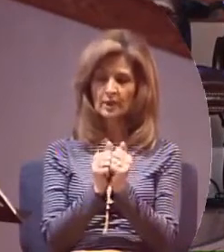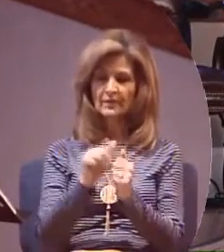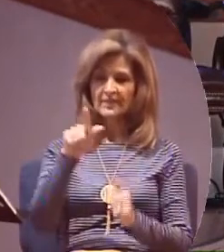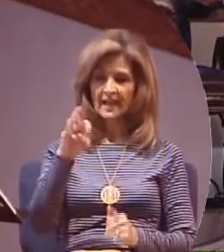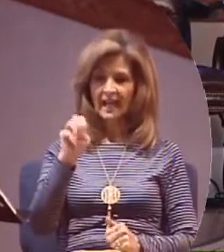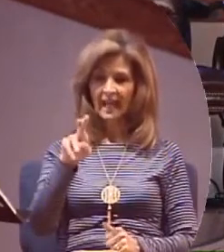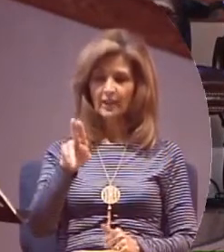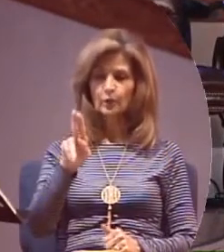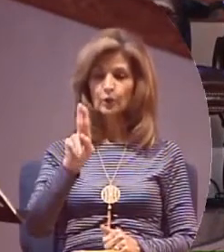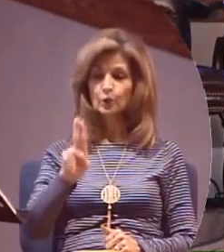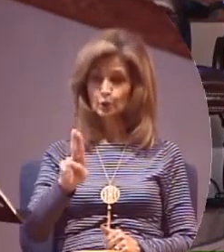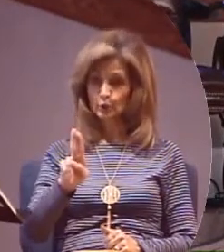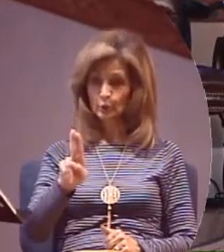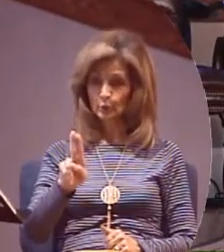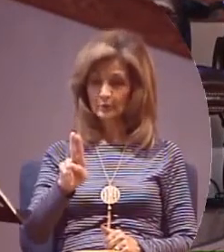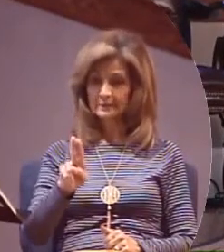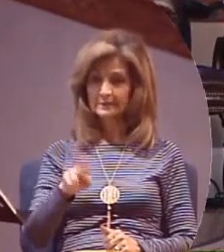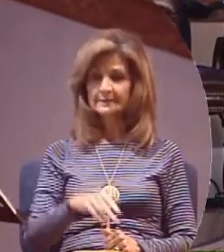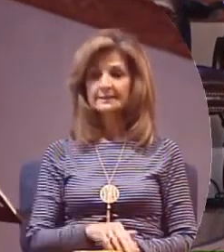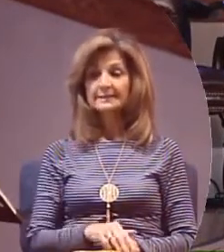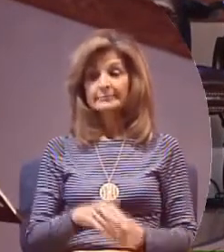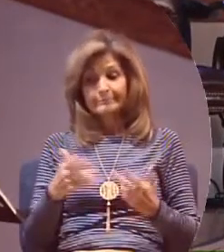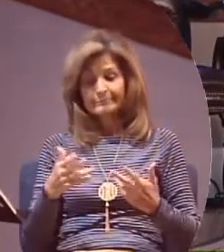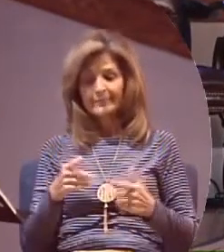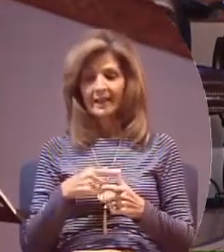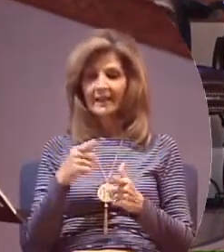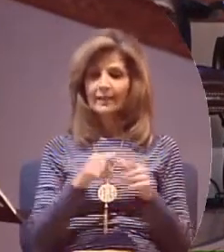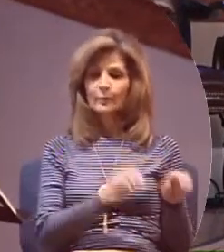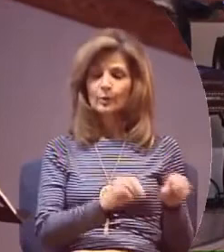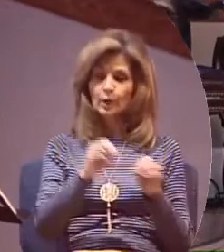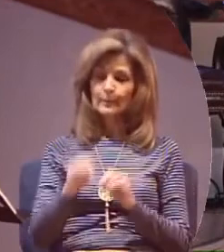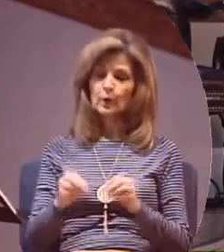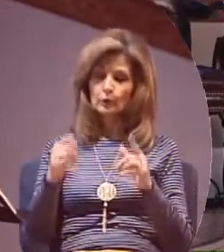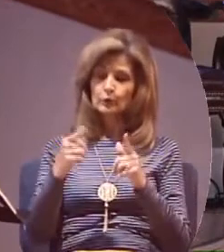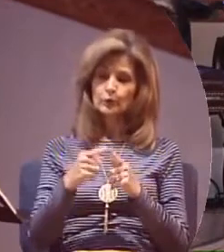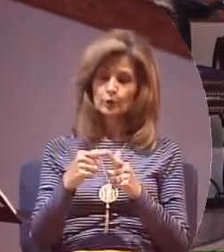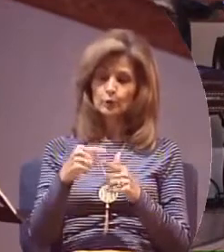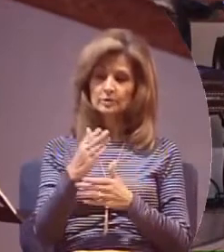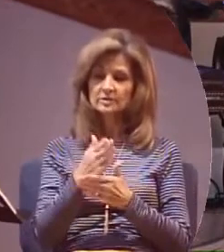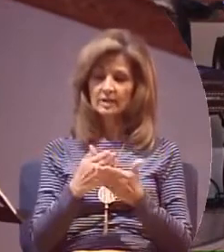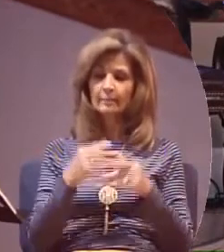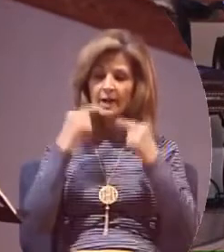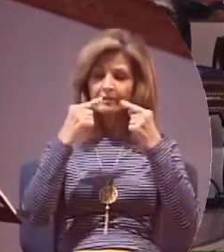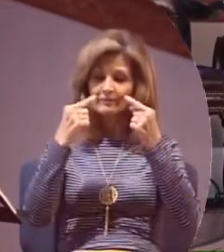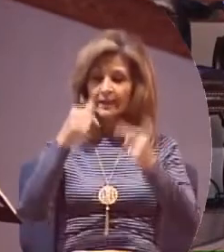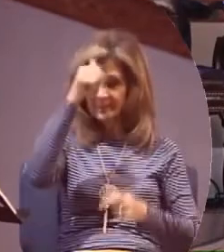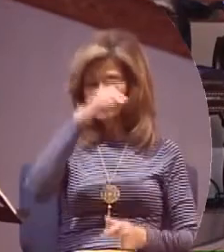So, scratch that one off. And then we move to some prominent men. And I